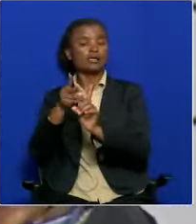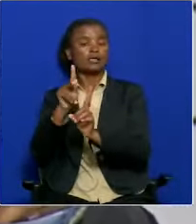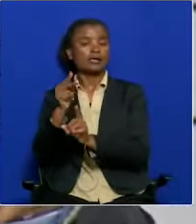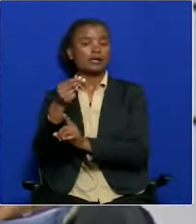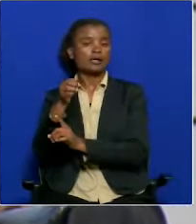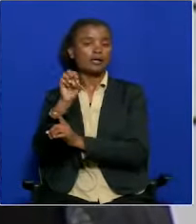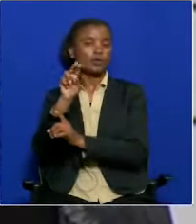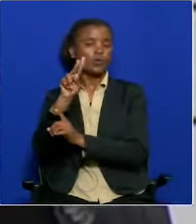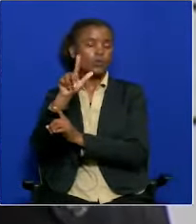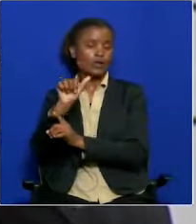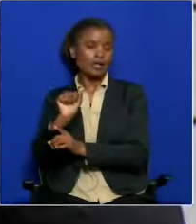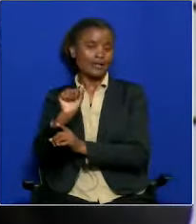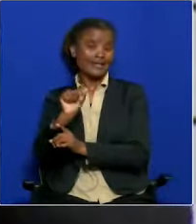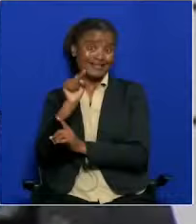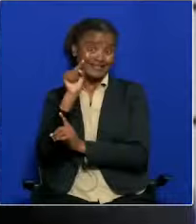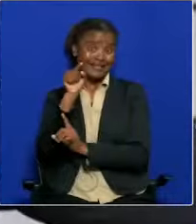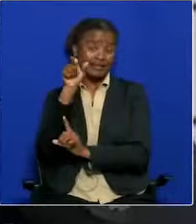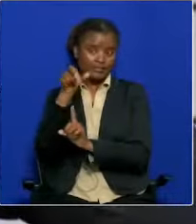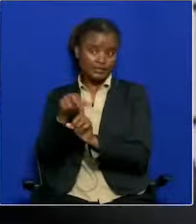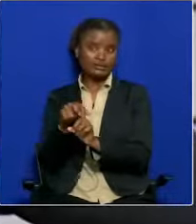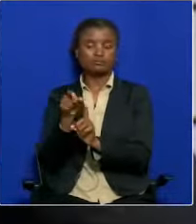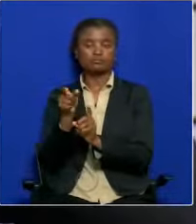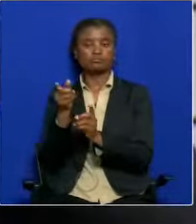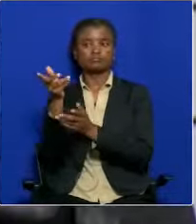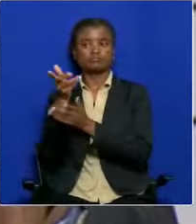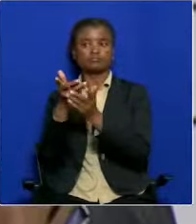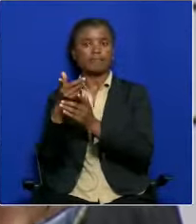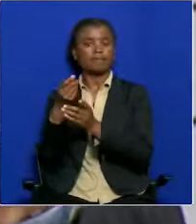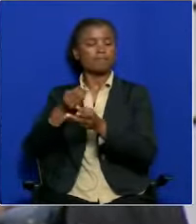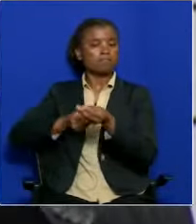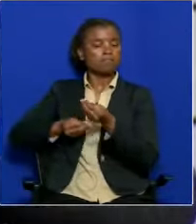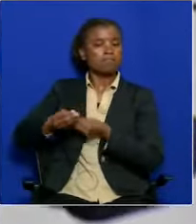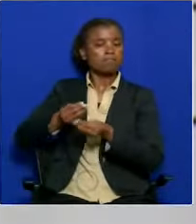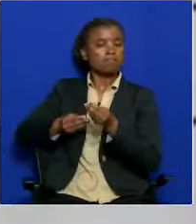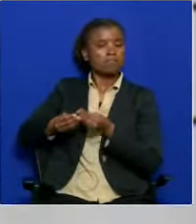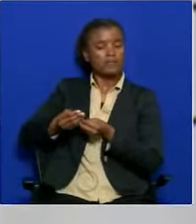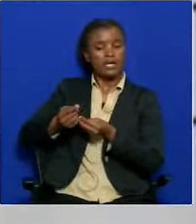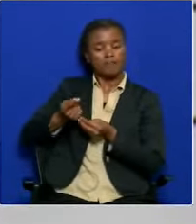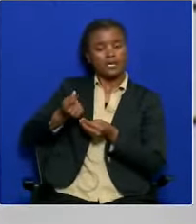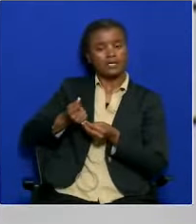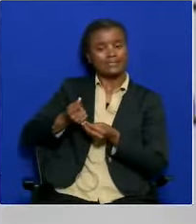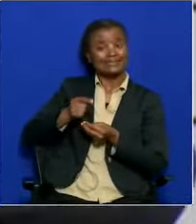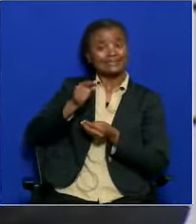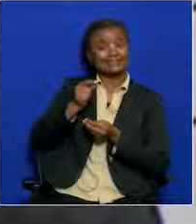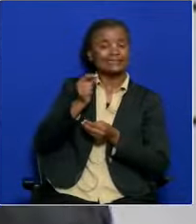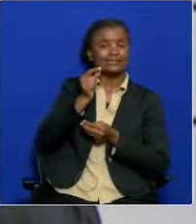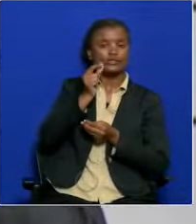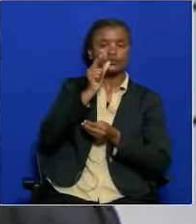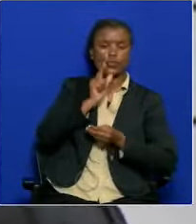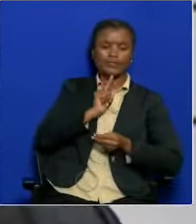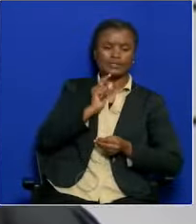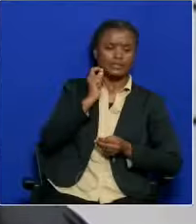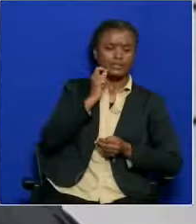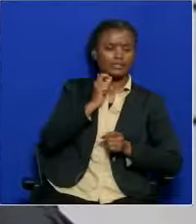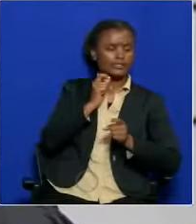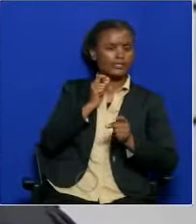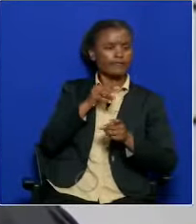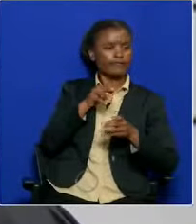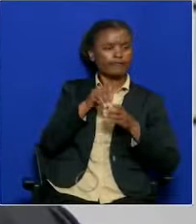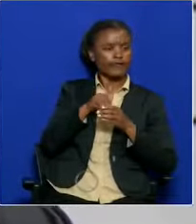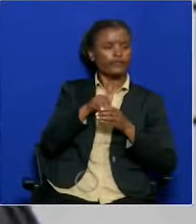extorting money, whom he told me, he says he's a journalist. If you can check, Kaula have already